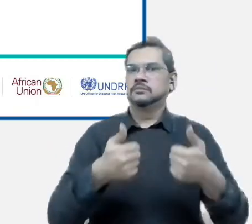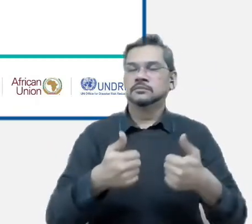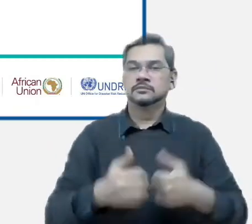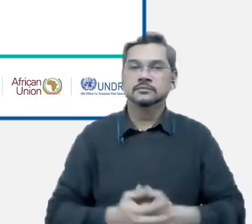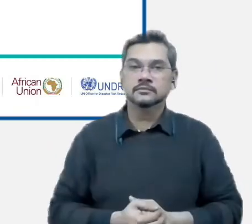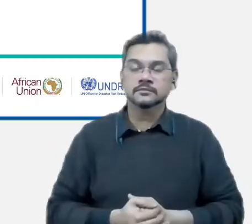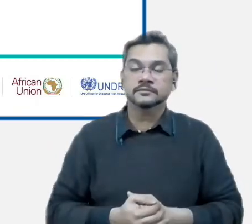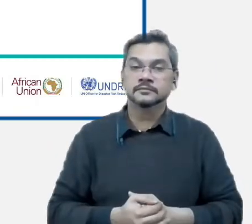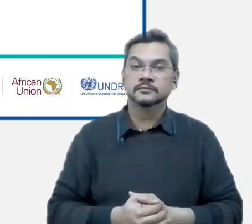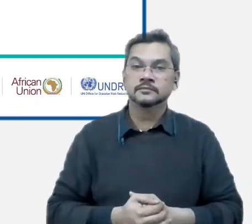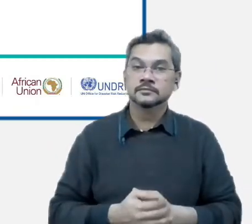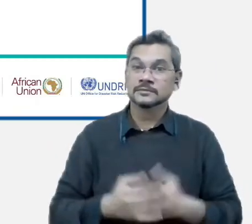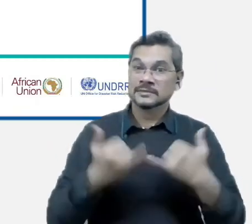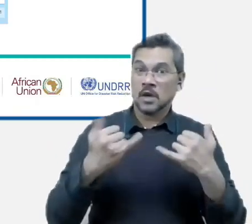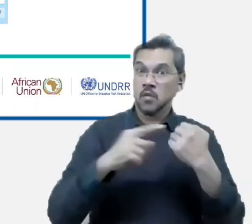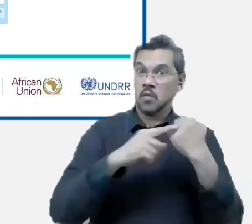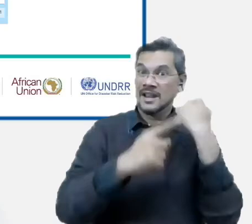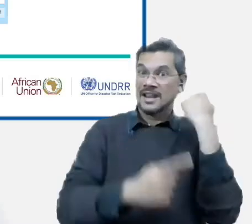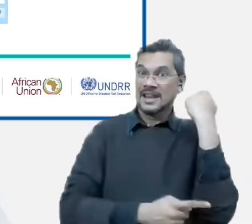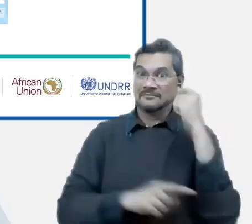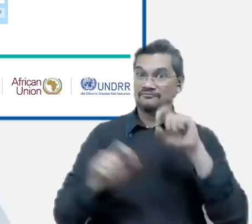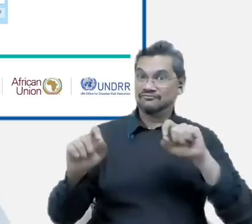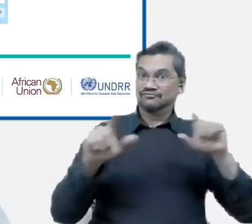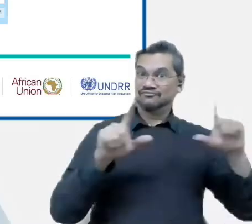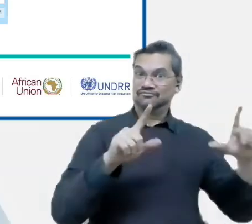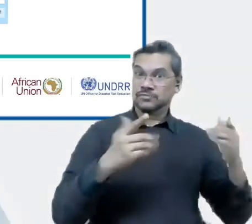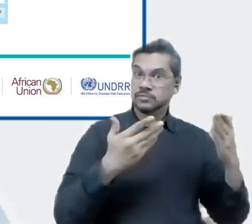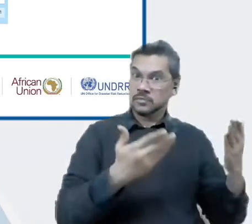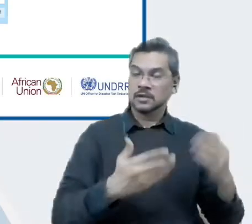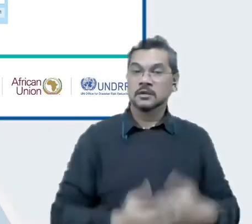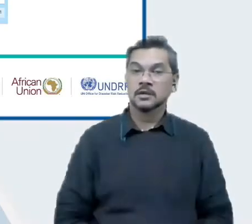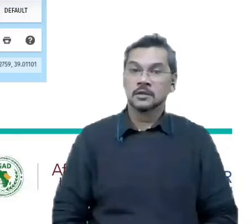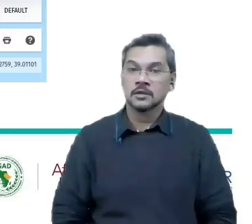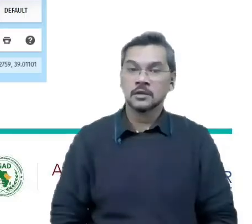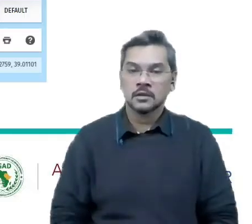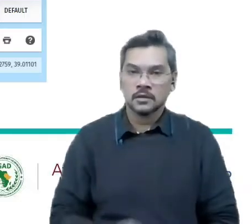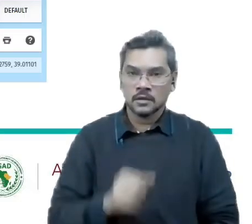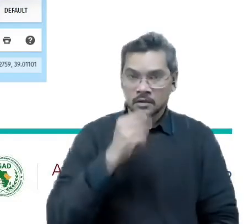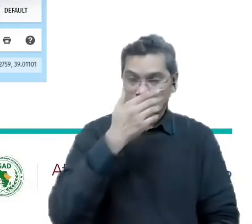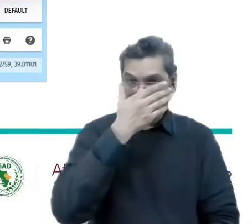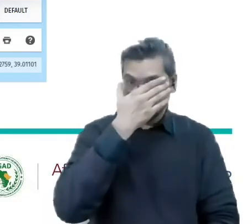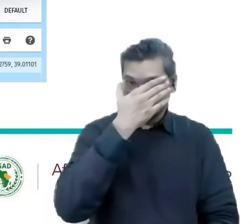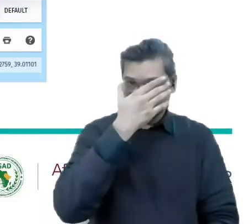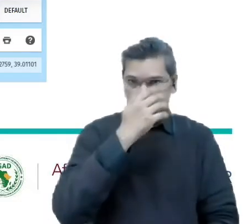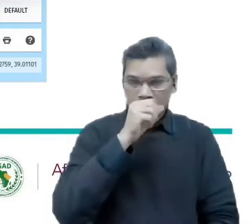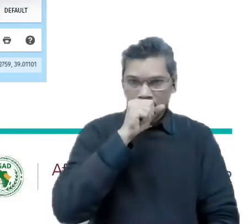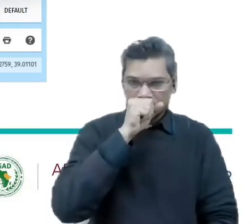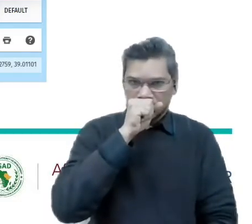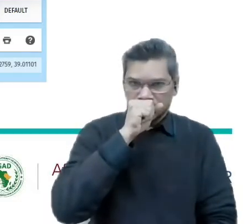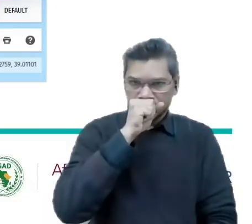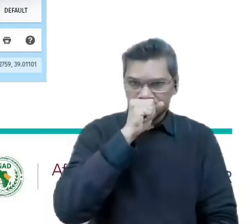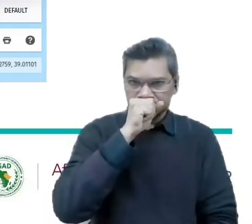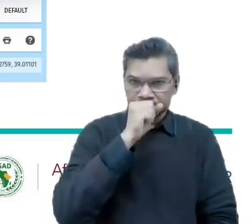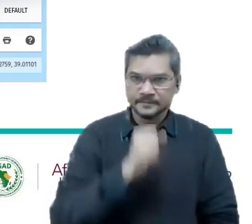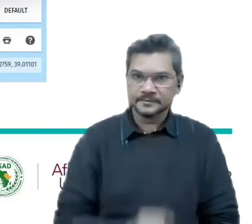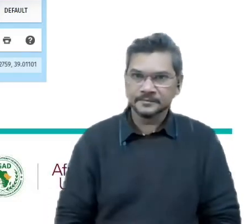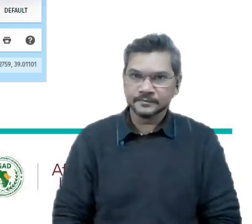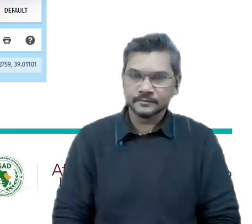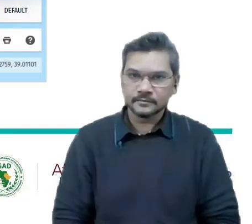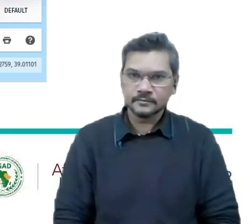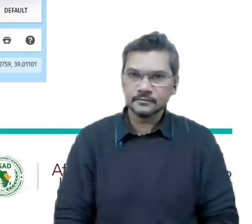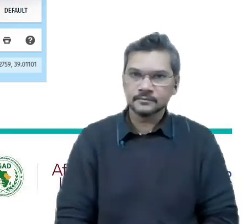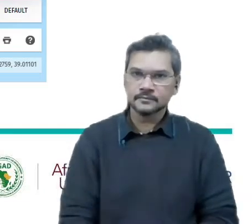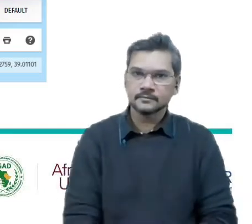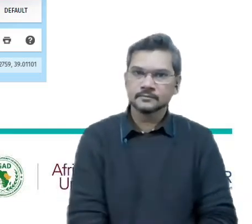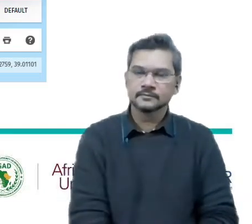next slide, please. Yes, in terms of the portfolio and the products